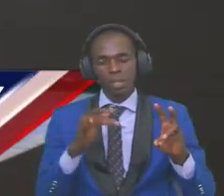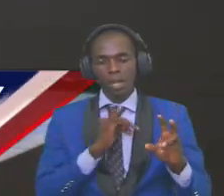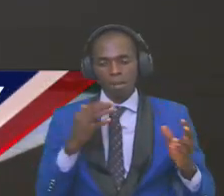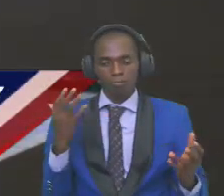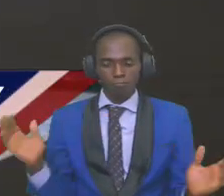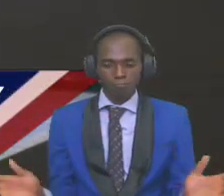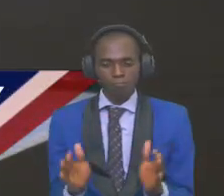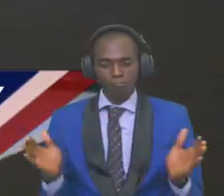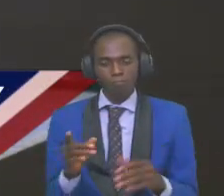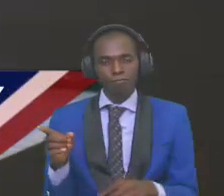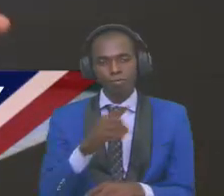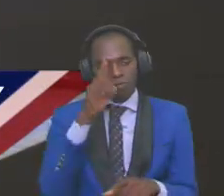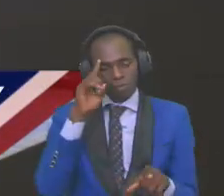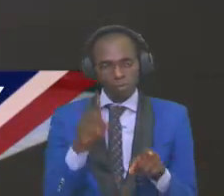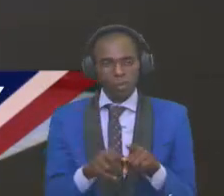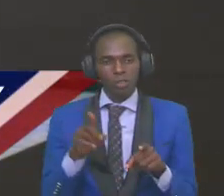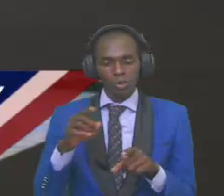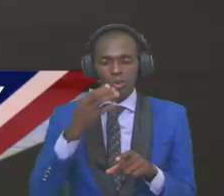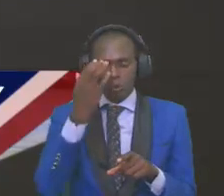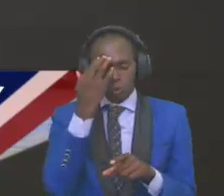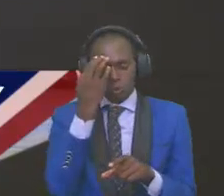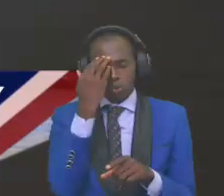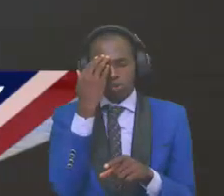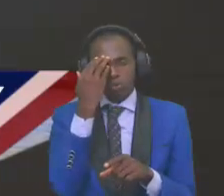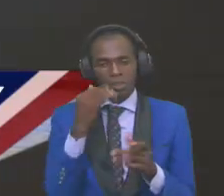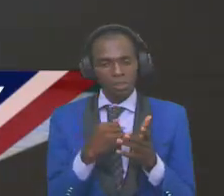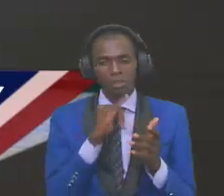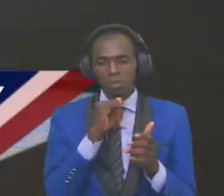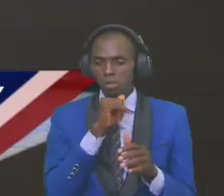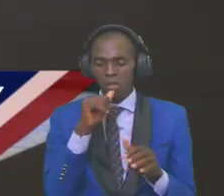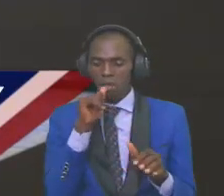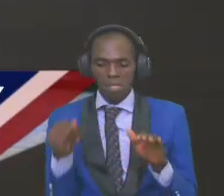know, their service was not hidden. Ye know,